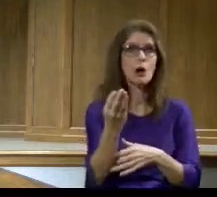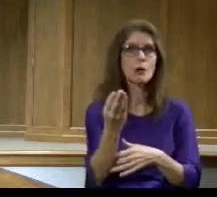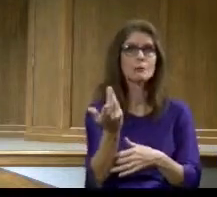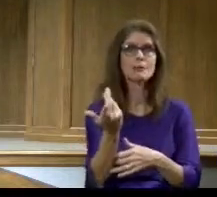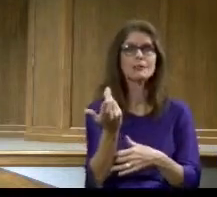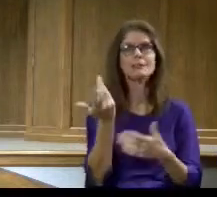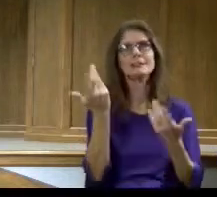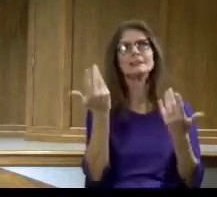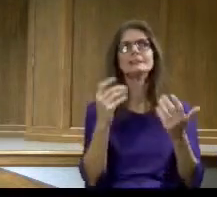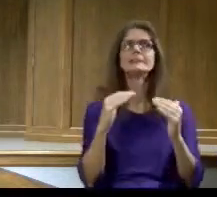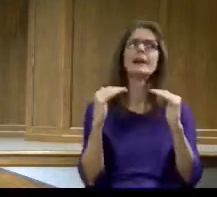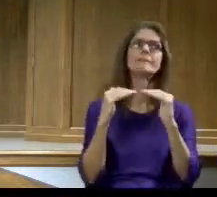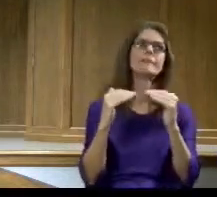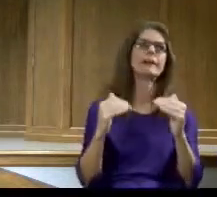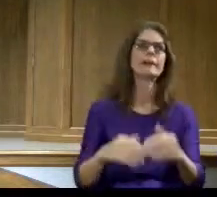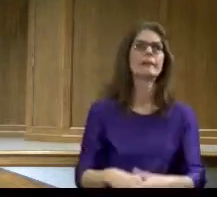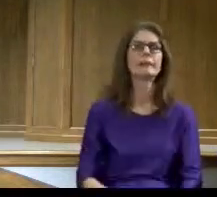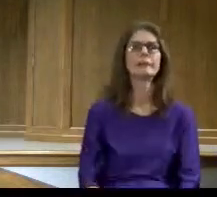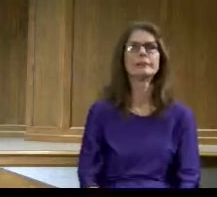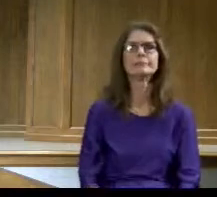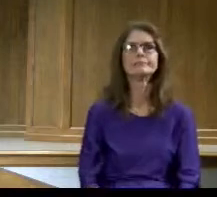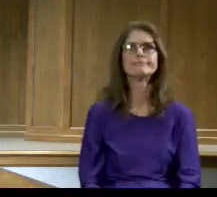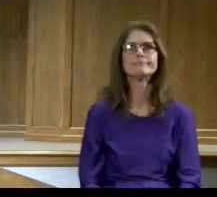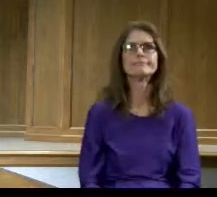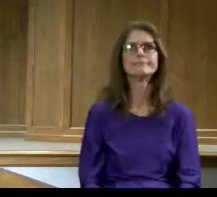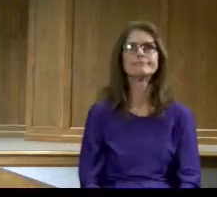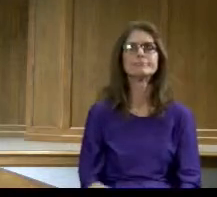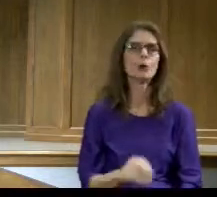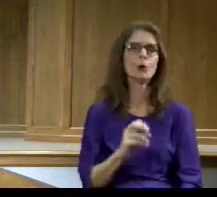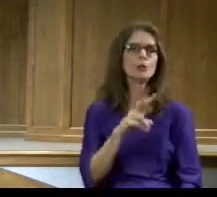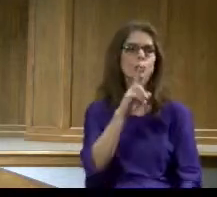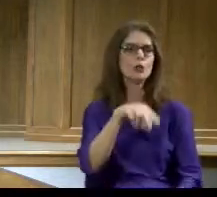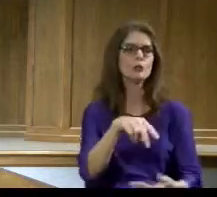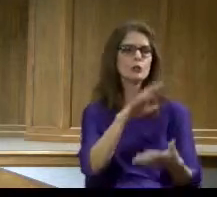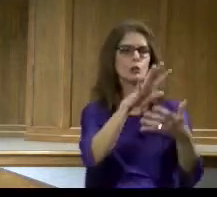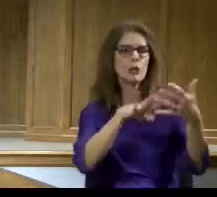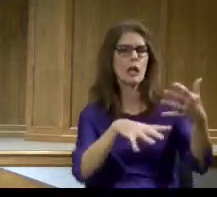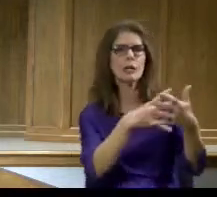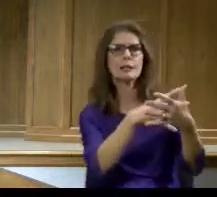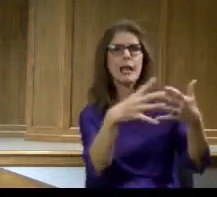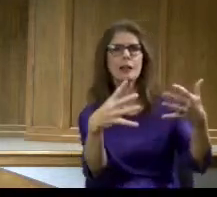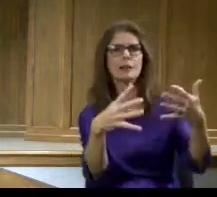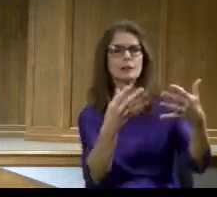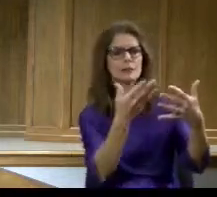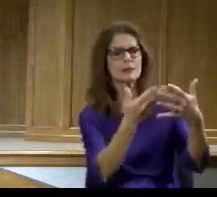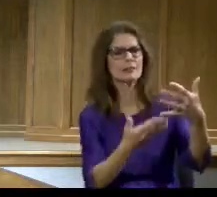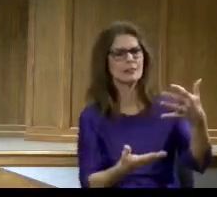Some of us look at our calendar, and it seems to be full of doctor's appointments.